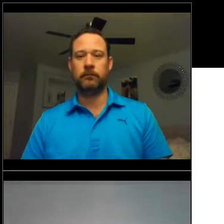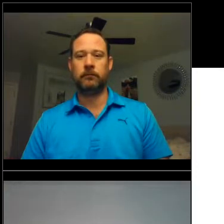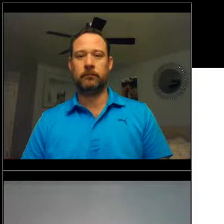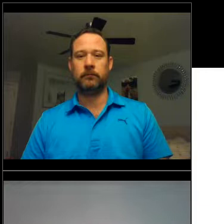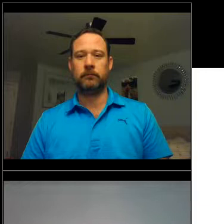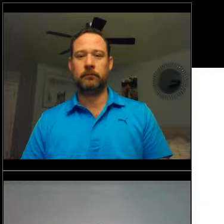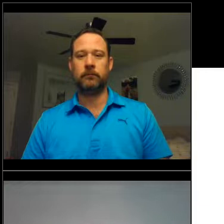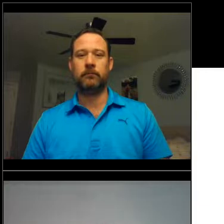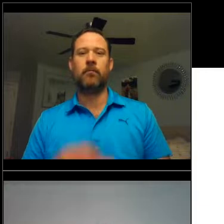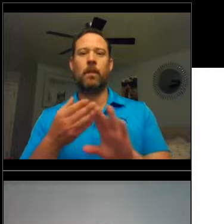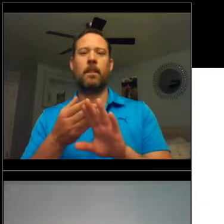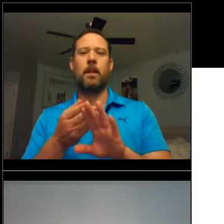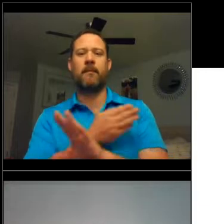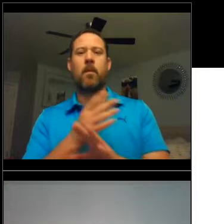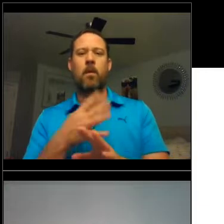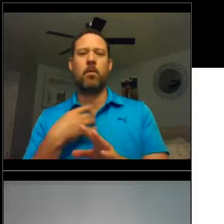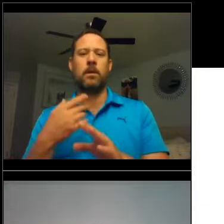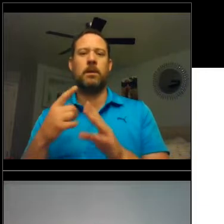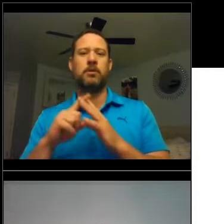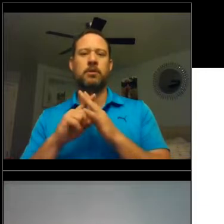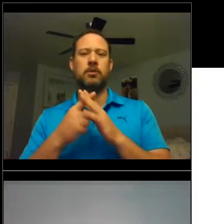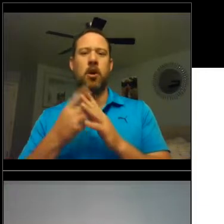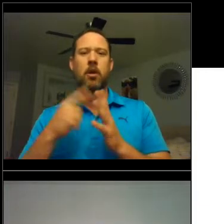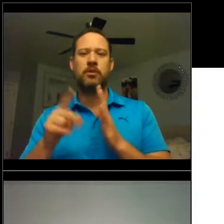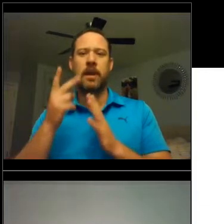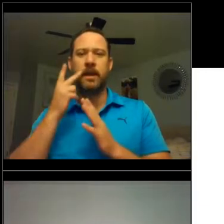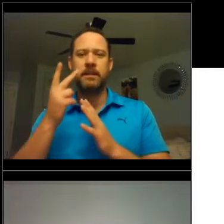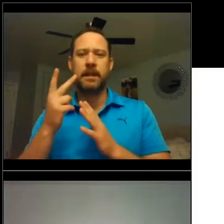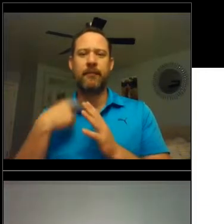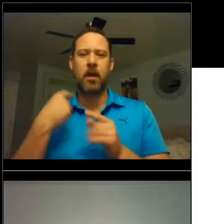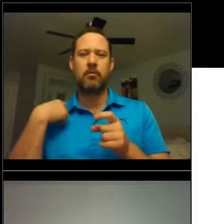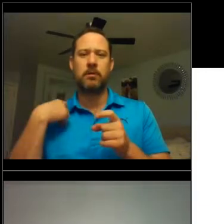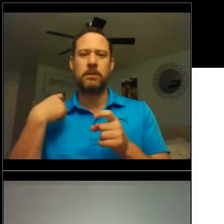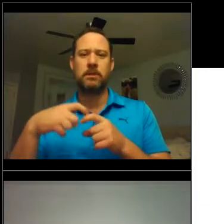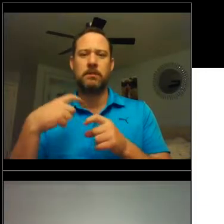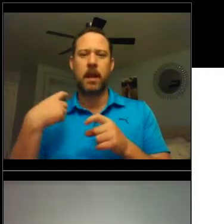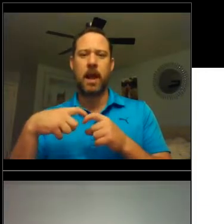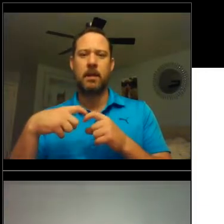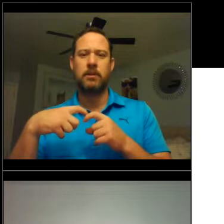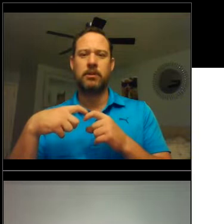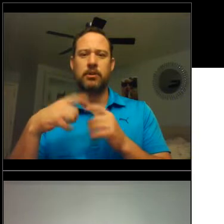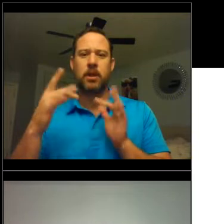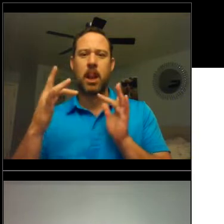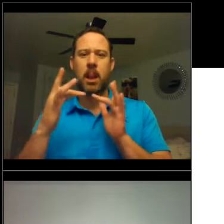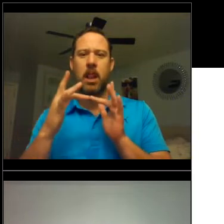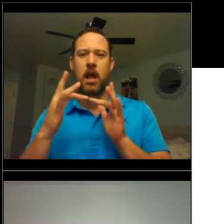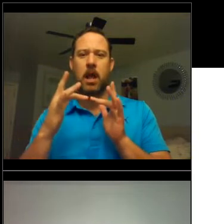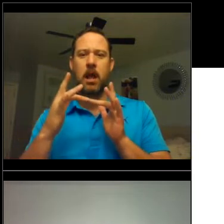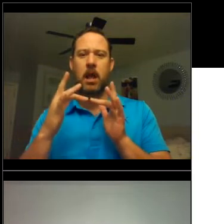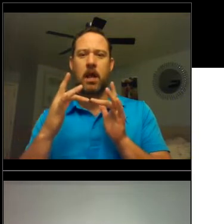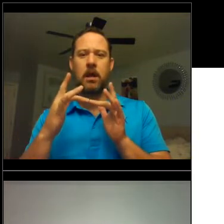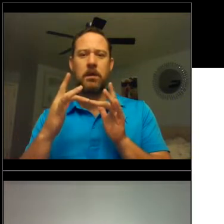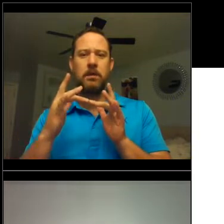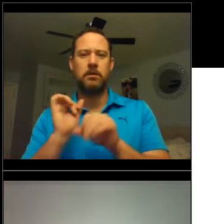Before we get going on this one, I want to check and see if our Spanish line is back